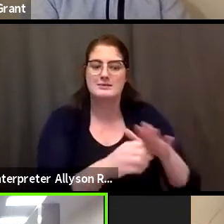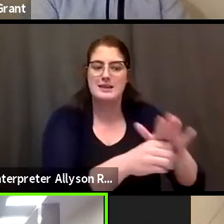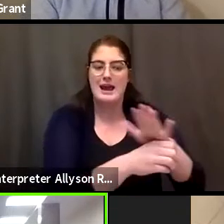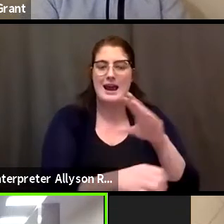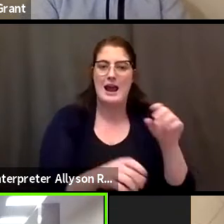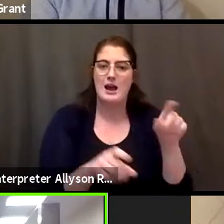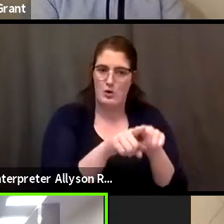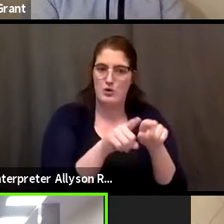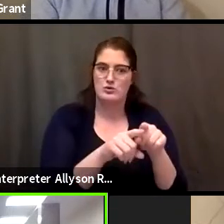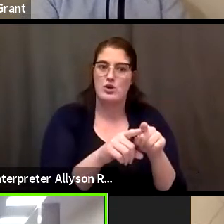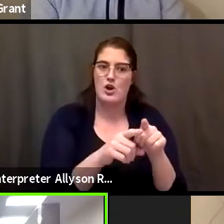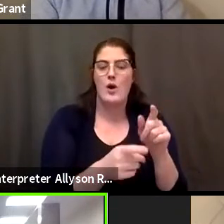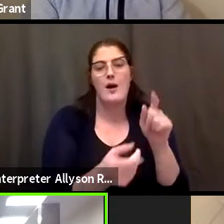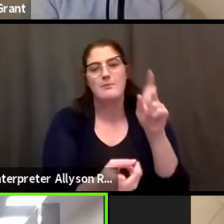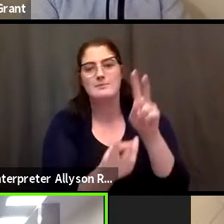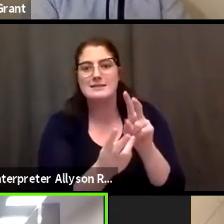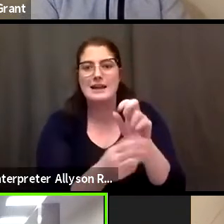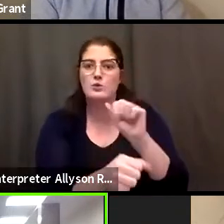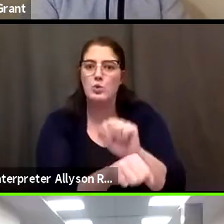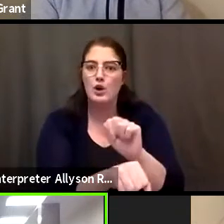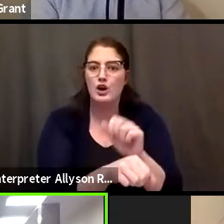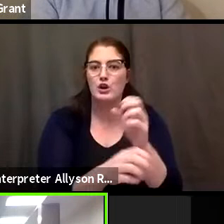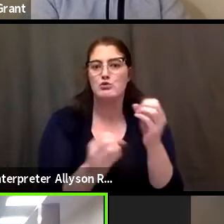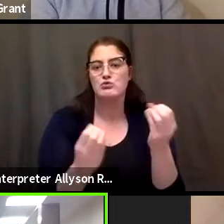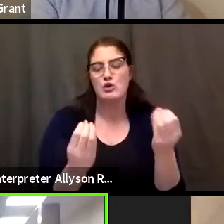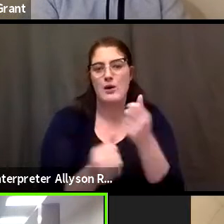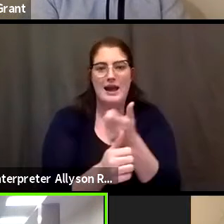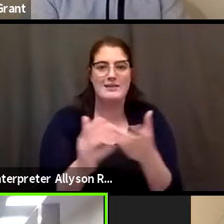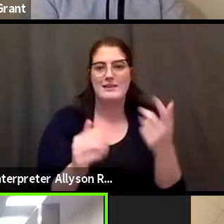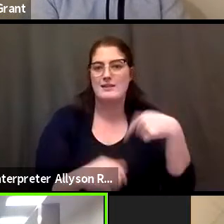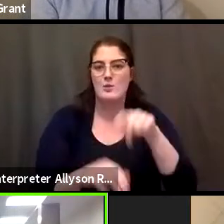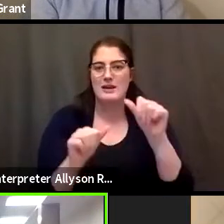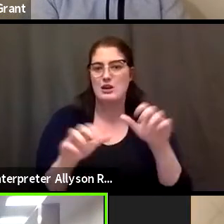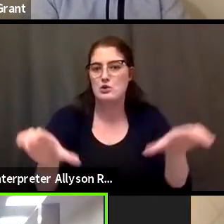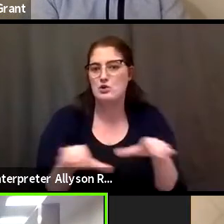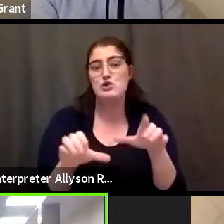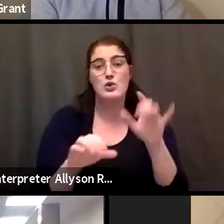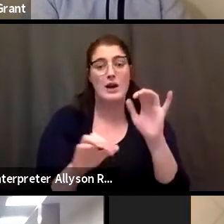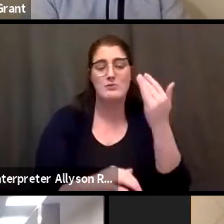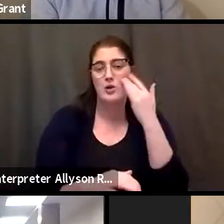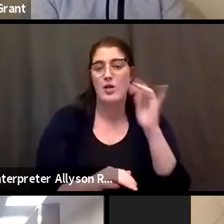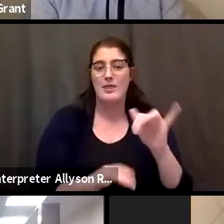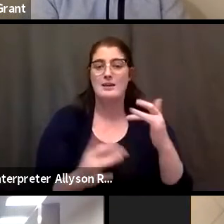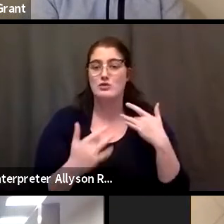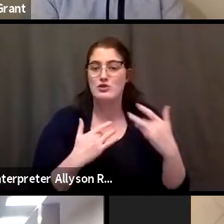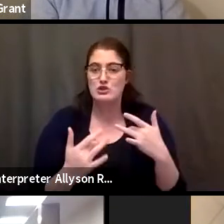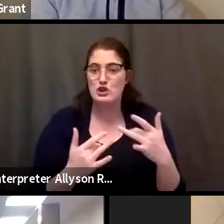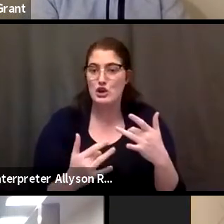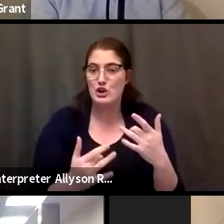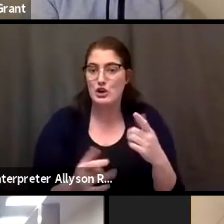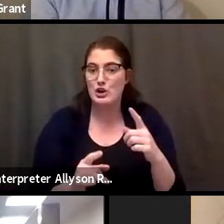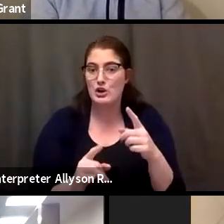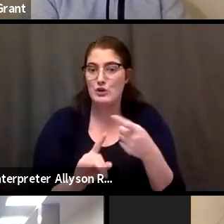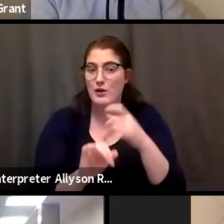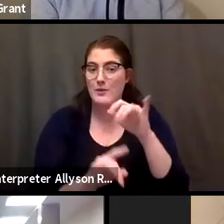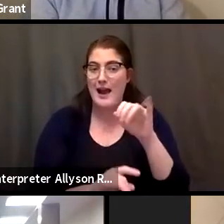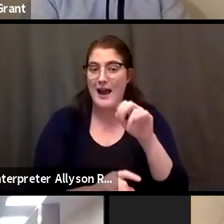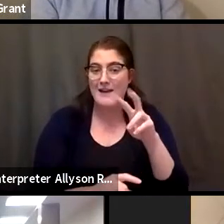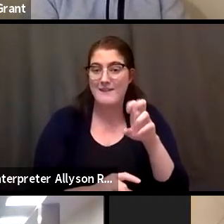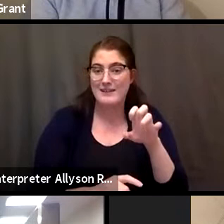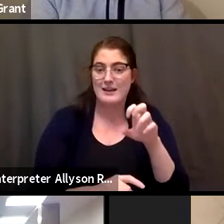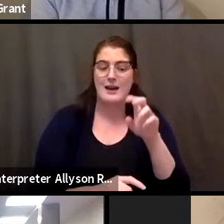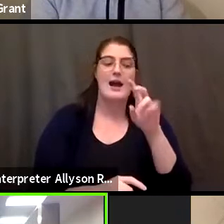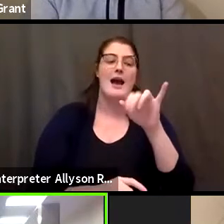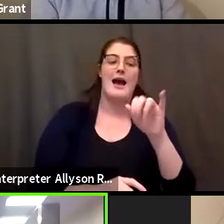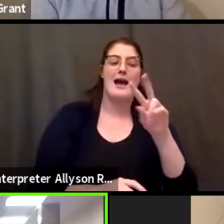So whatever we can do, I know that is a constant concern in Ivy City. Also, that's owned by the church that is there,